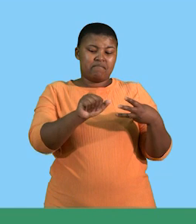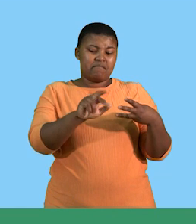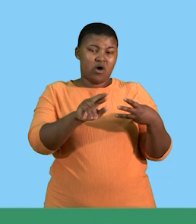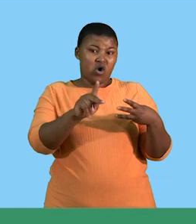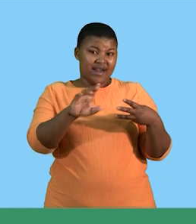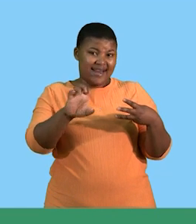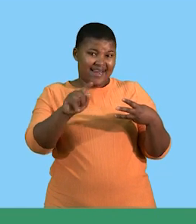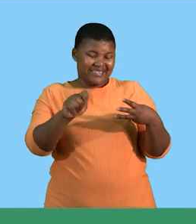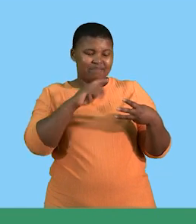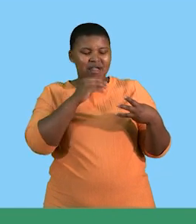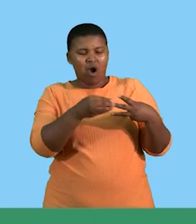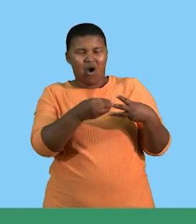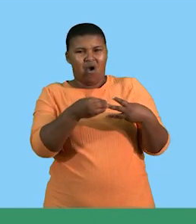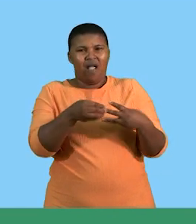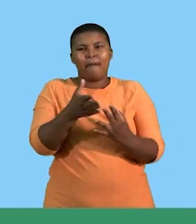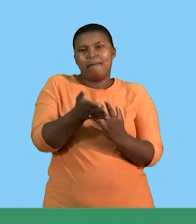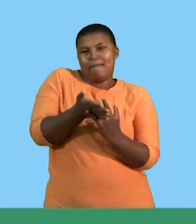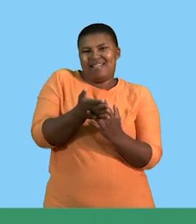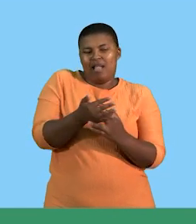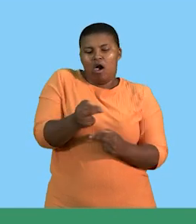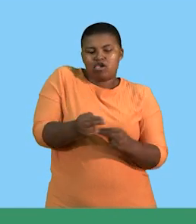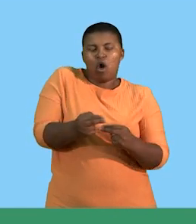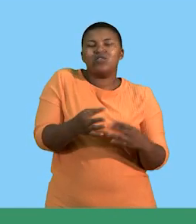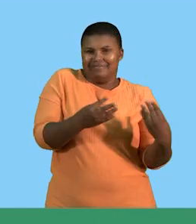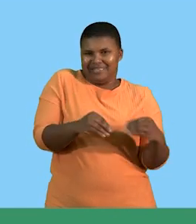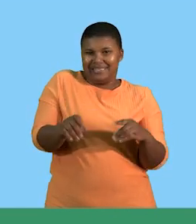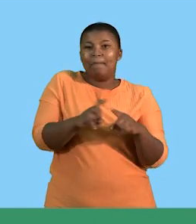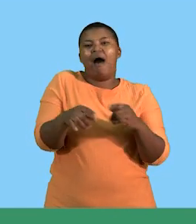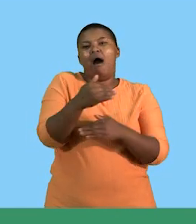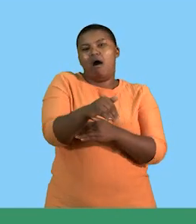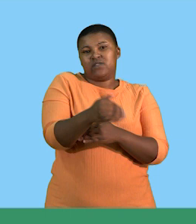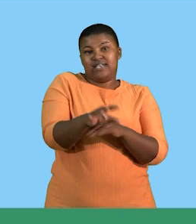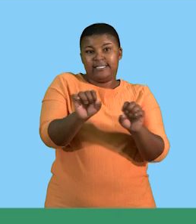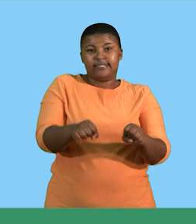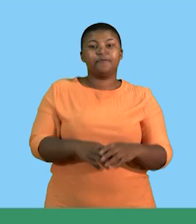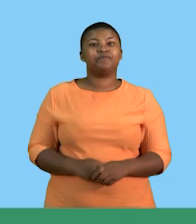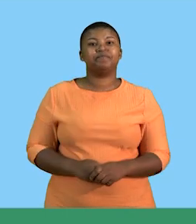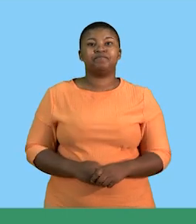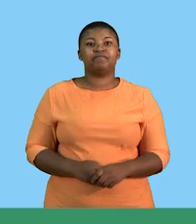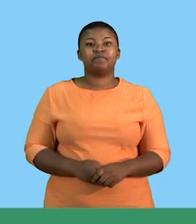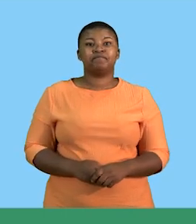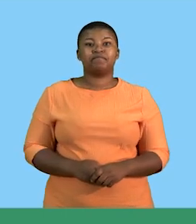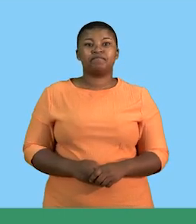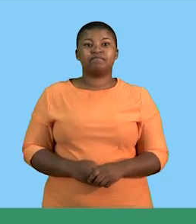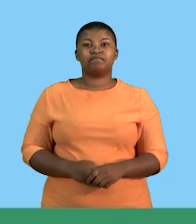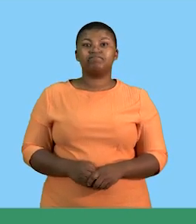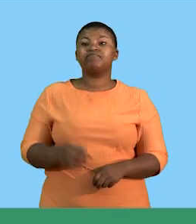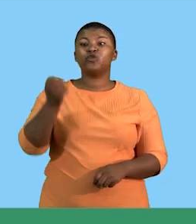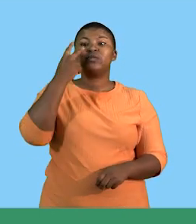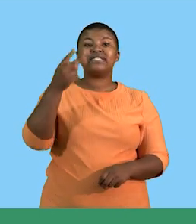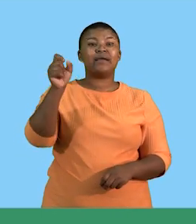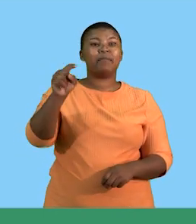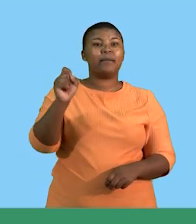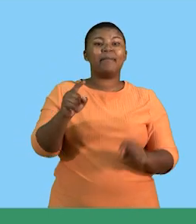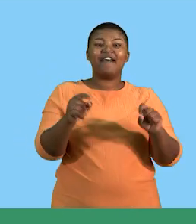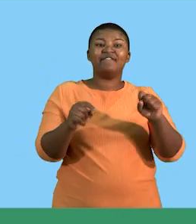our market environment. So it's immediately outside of the business. So when we look at the definition, we